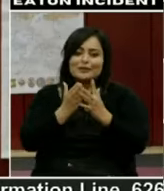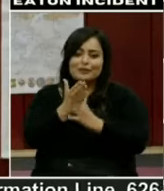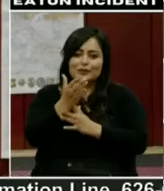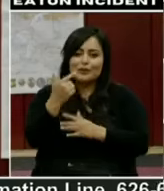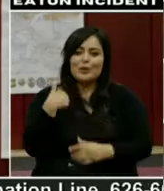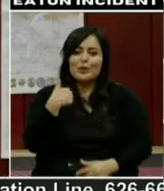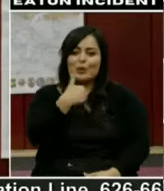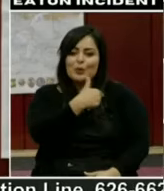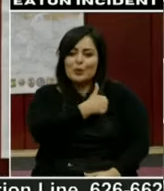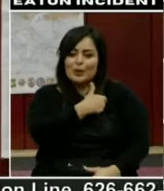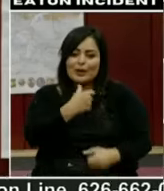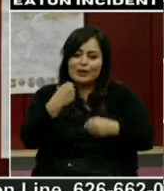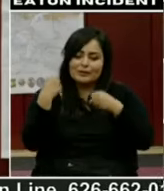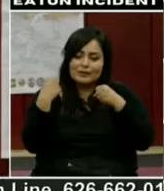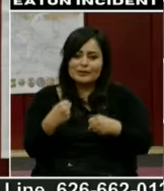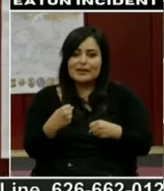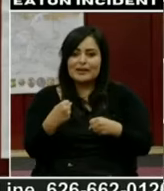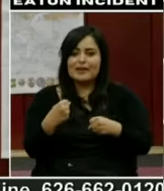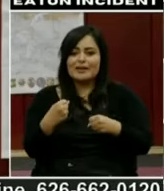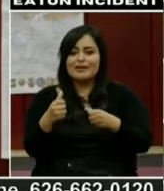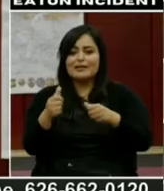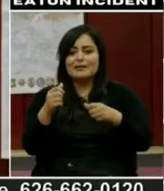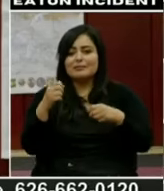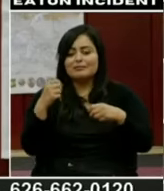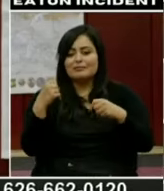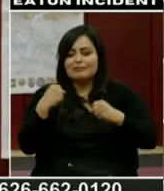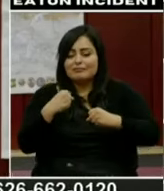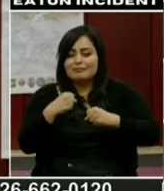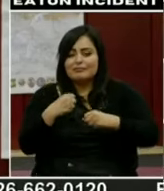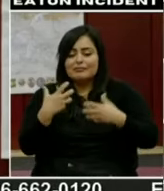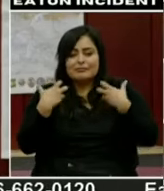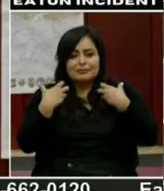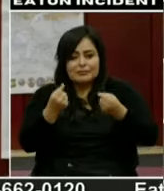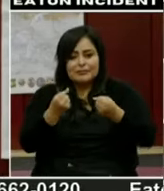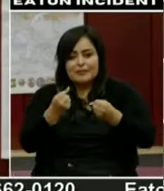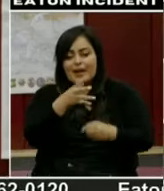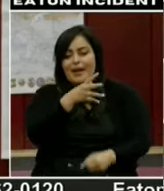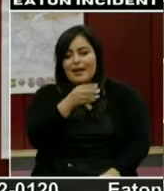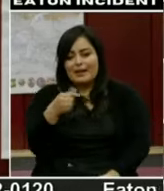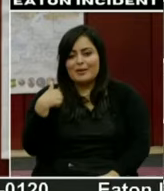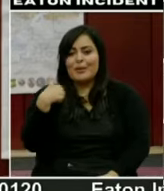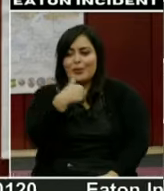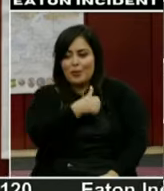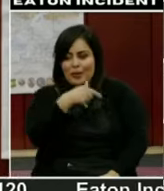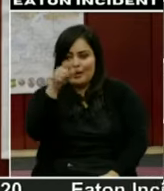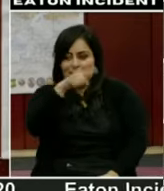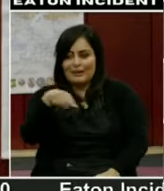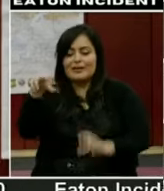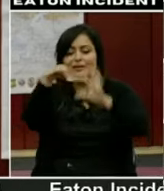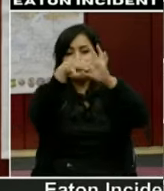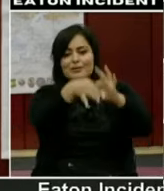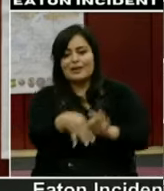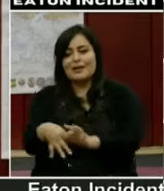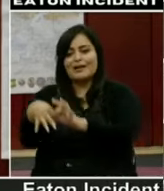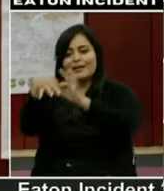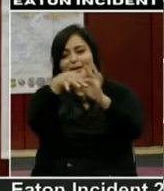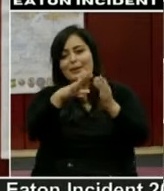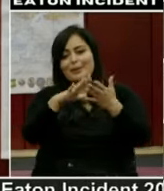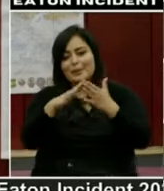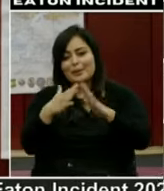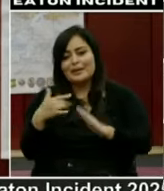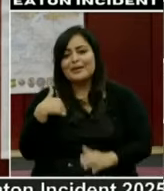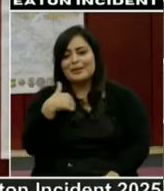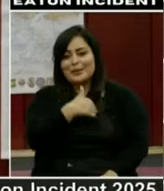are resilient, we are strong, and we are a united community that will